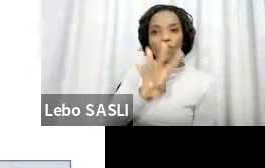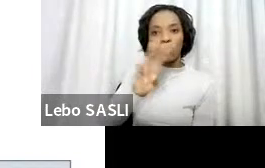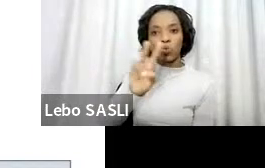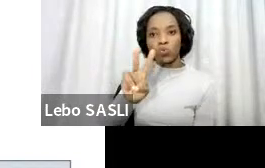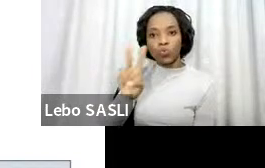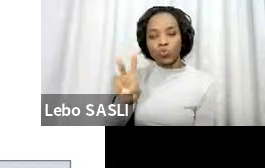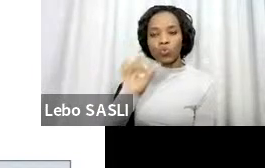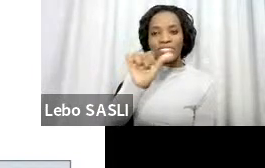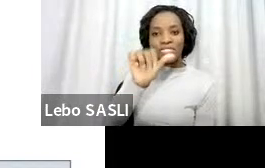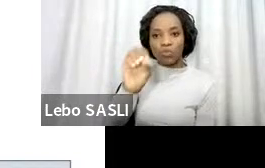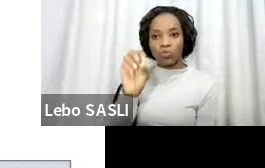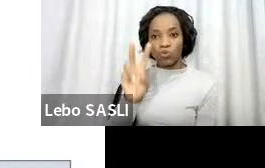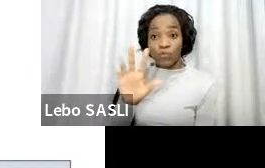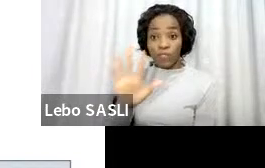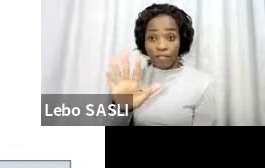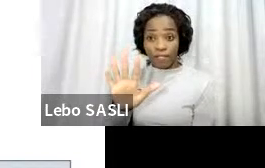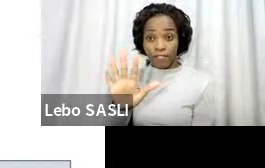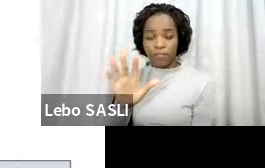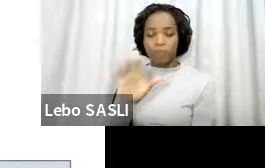012-422-6025.